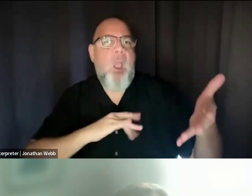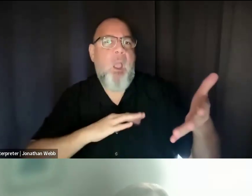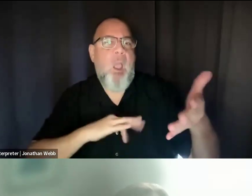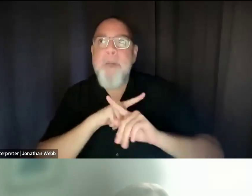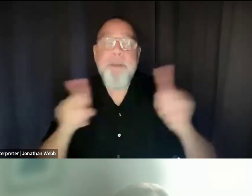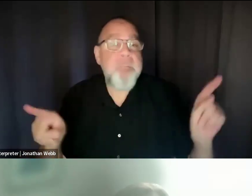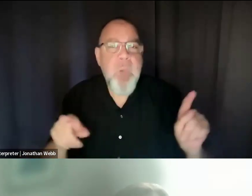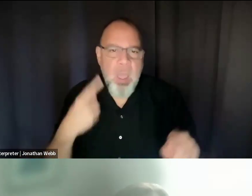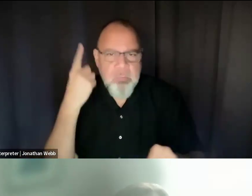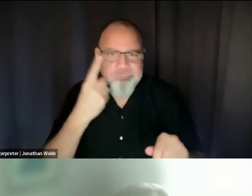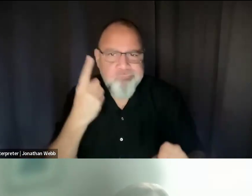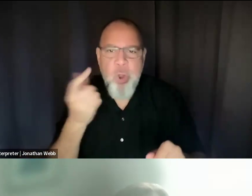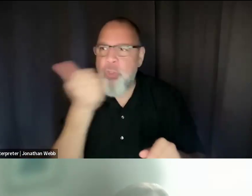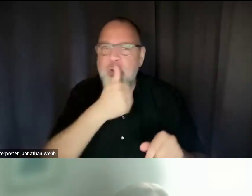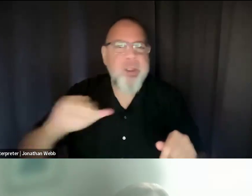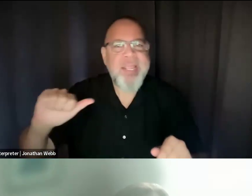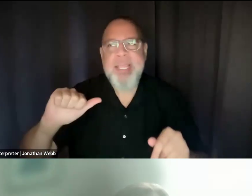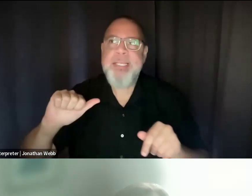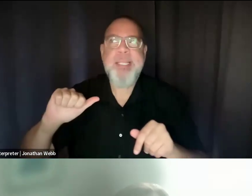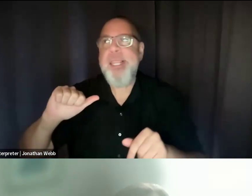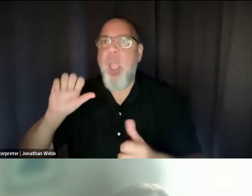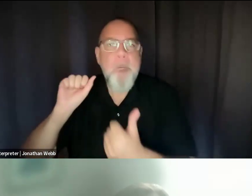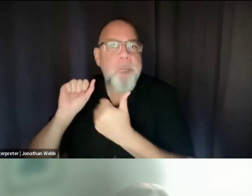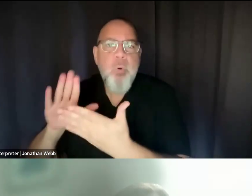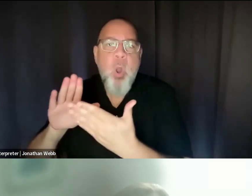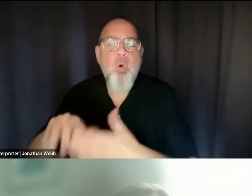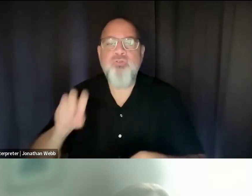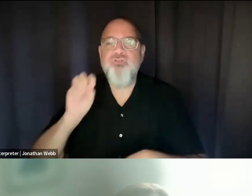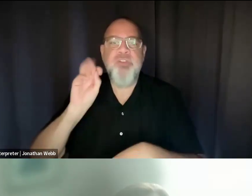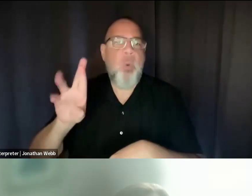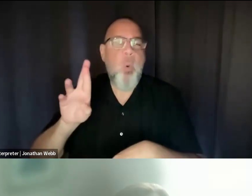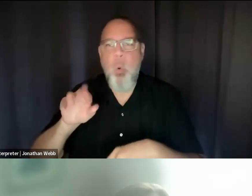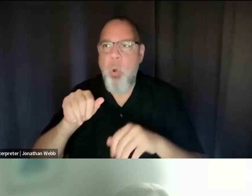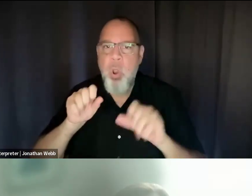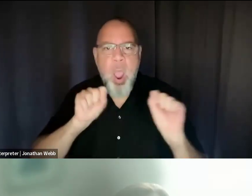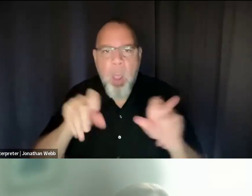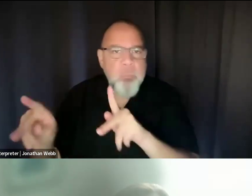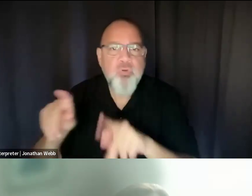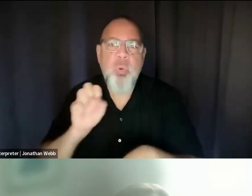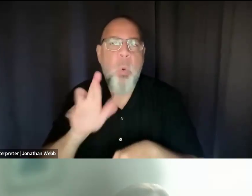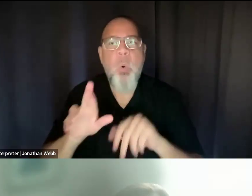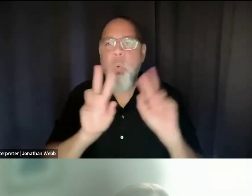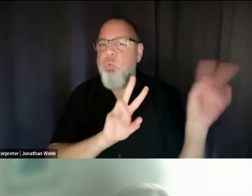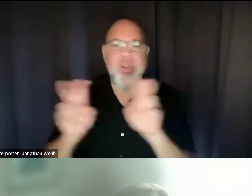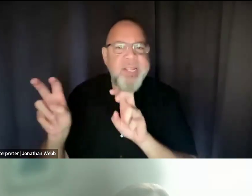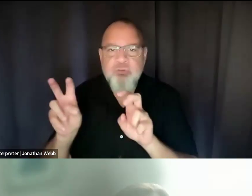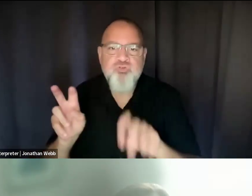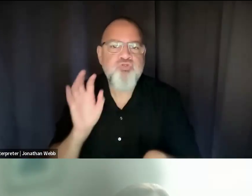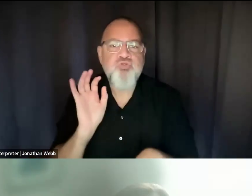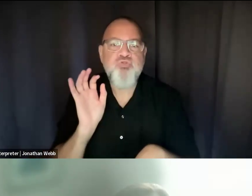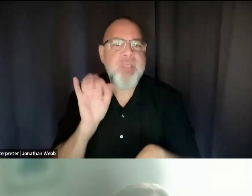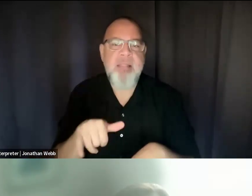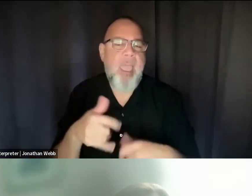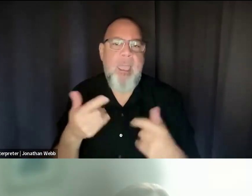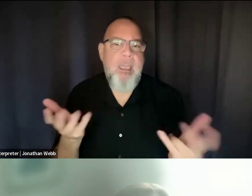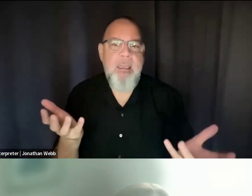there any thematic approaches or issues or opportunities that you've seen, Vera, on your end that you would say, you know what, this is something that